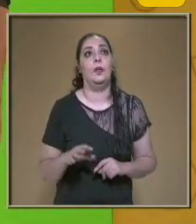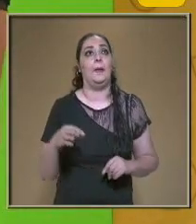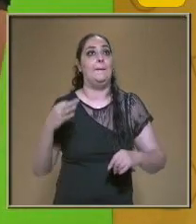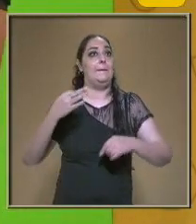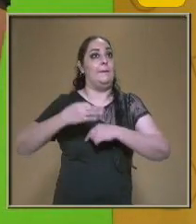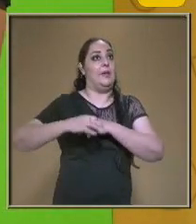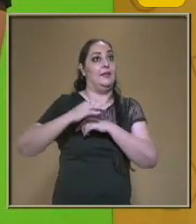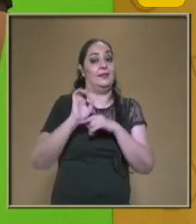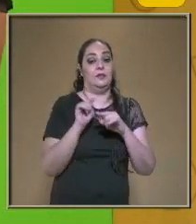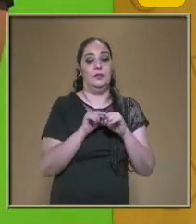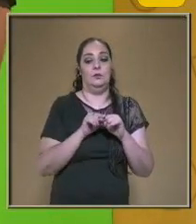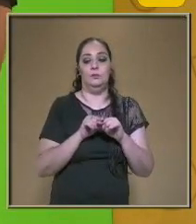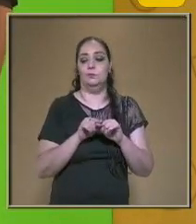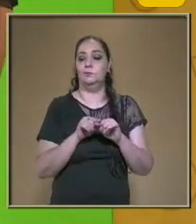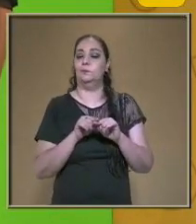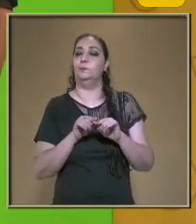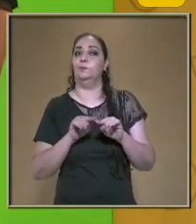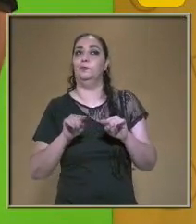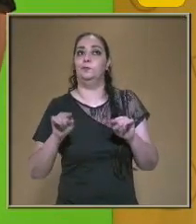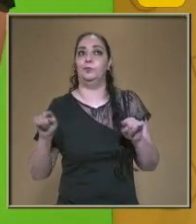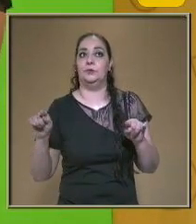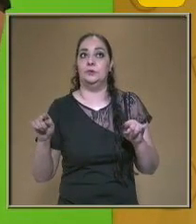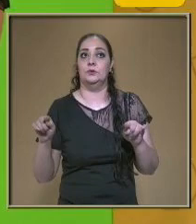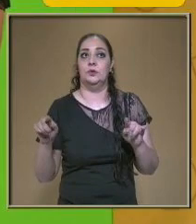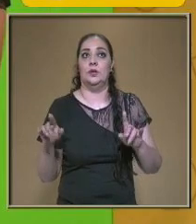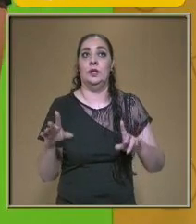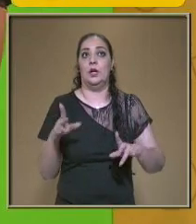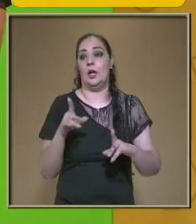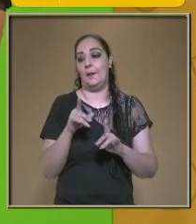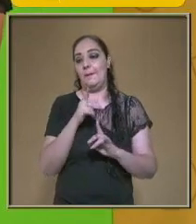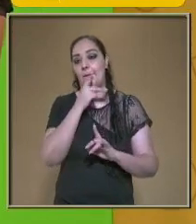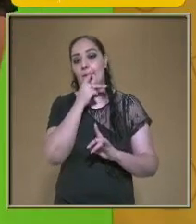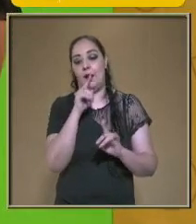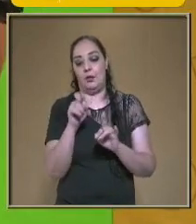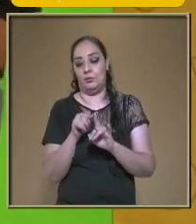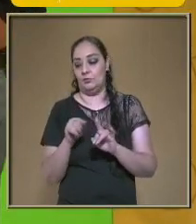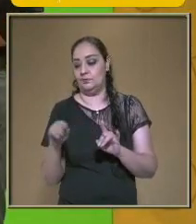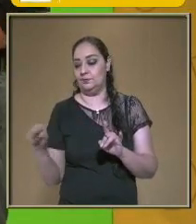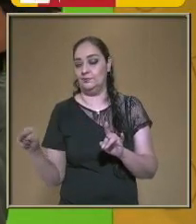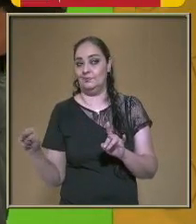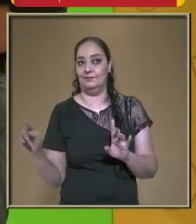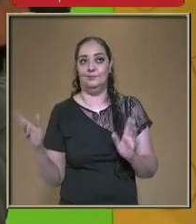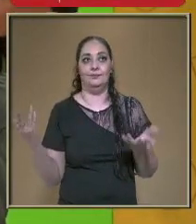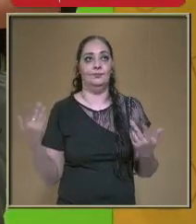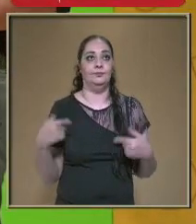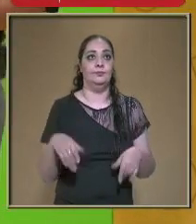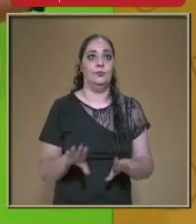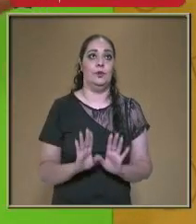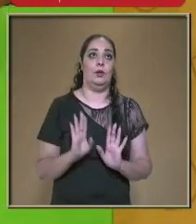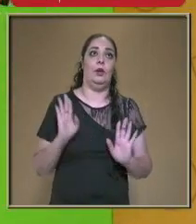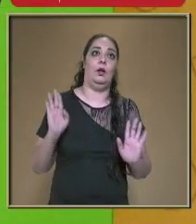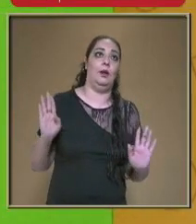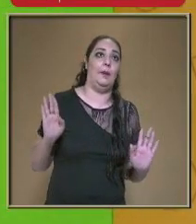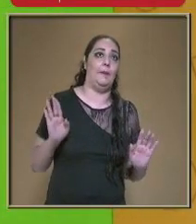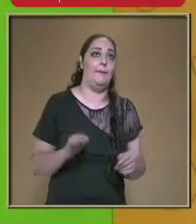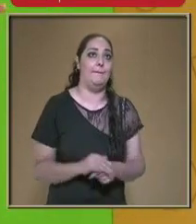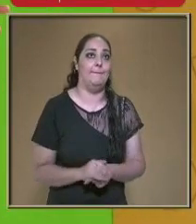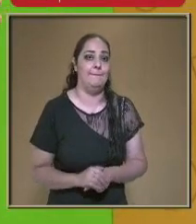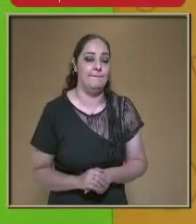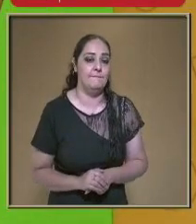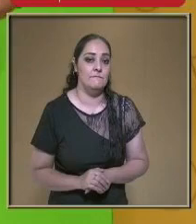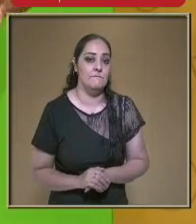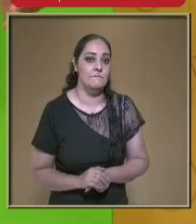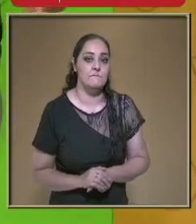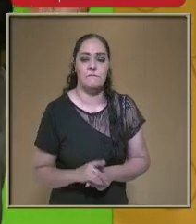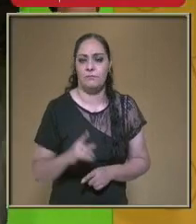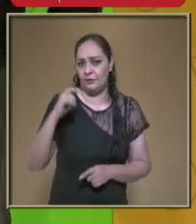and then we have this extends this long word. Wow, oh, teacher, this is difficult.